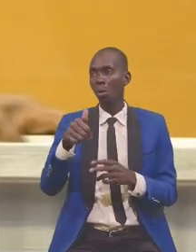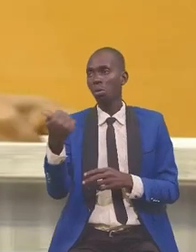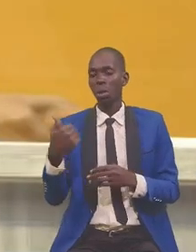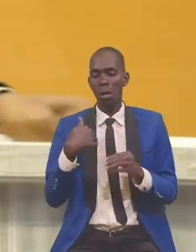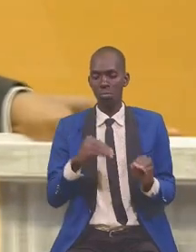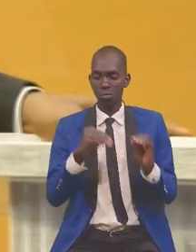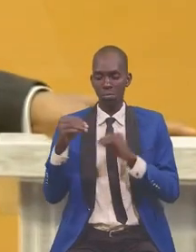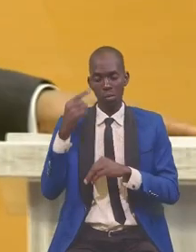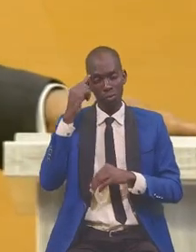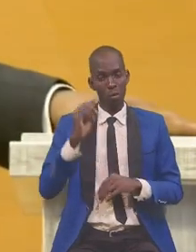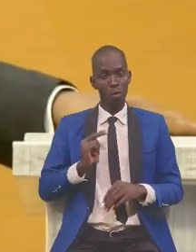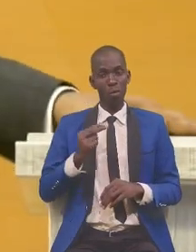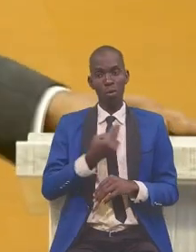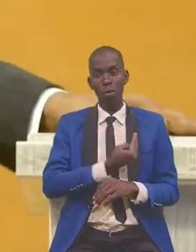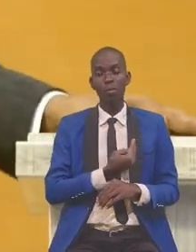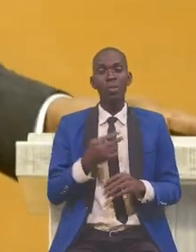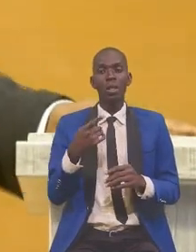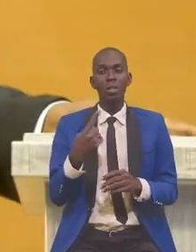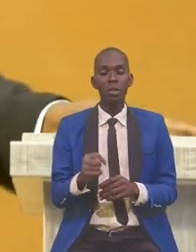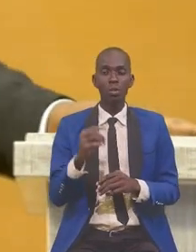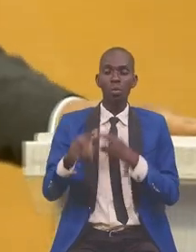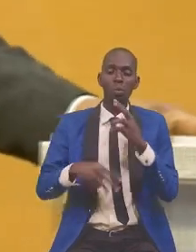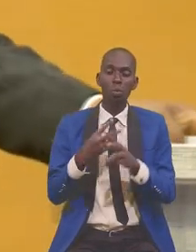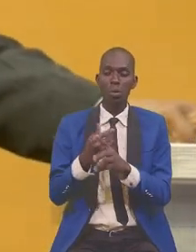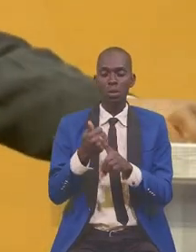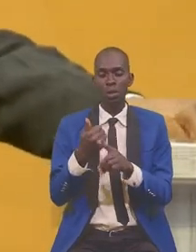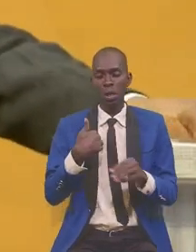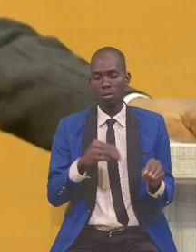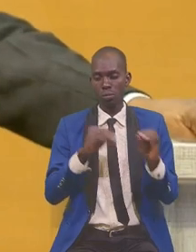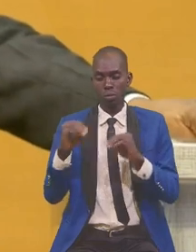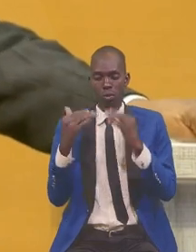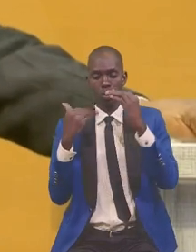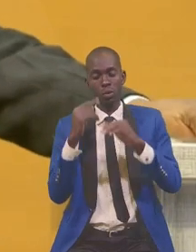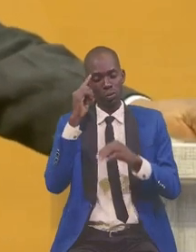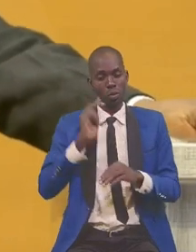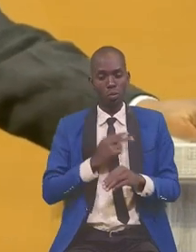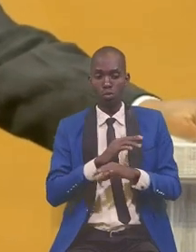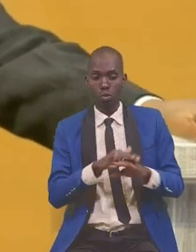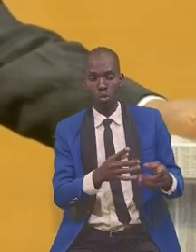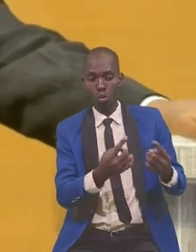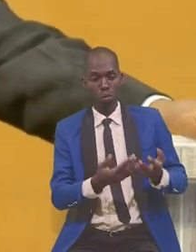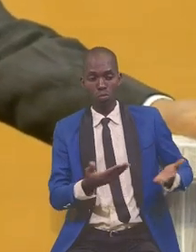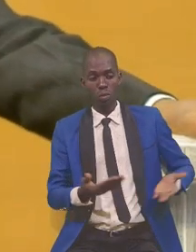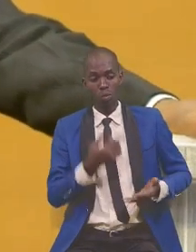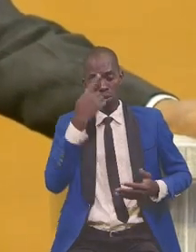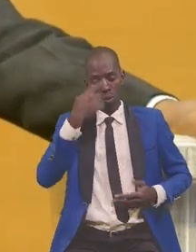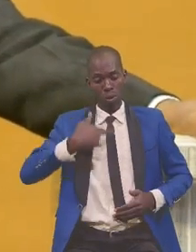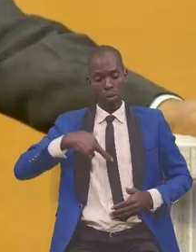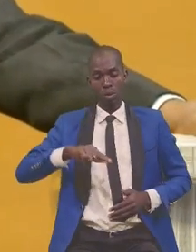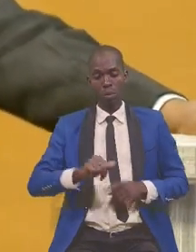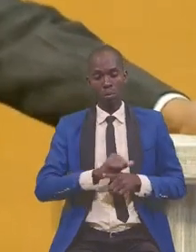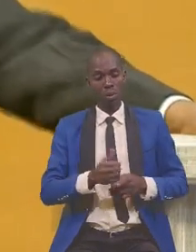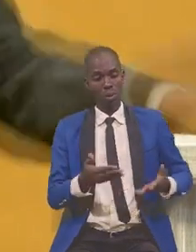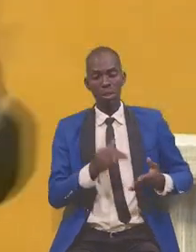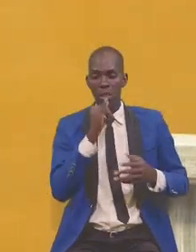that the world themselves, they have said, they say, don't come here. The religion of this place is not Christianity, so